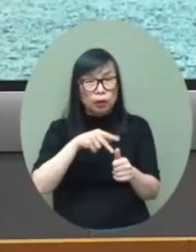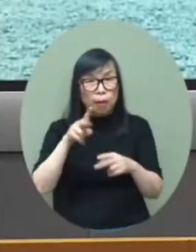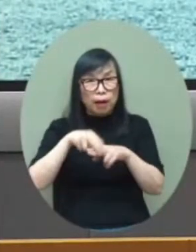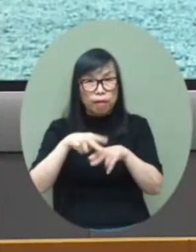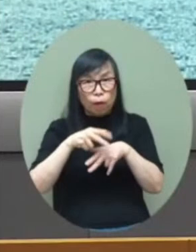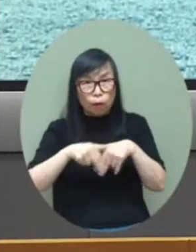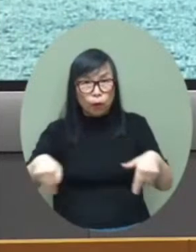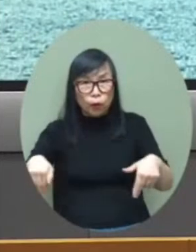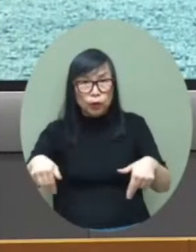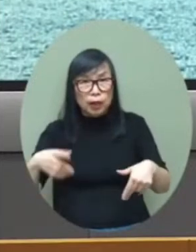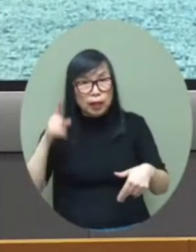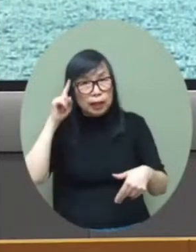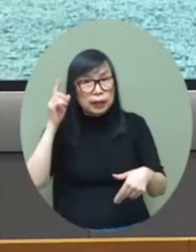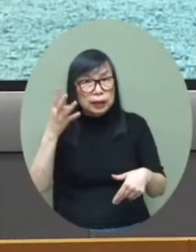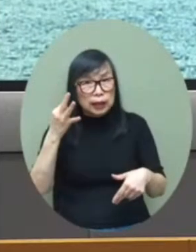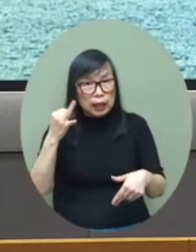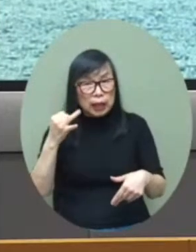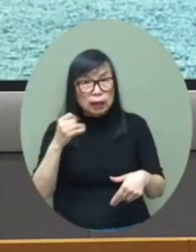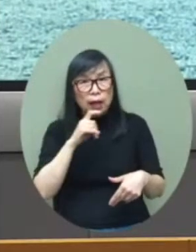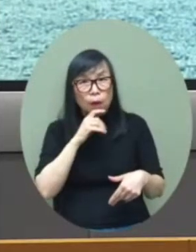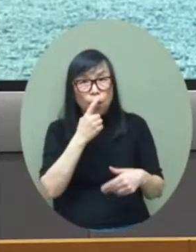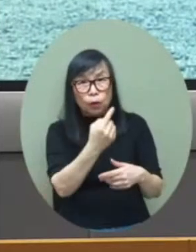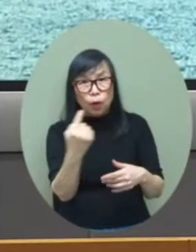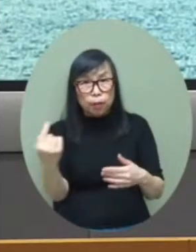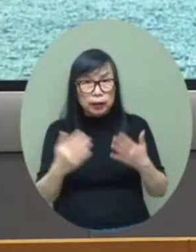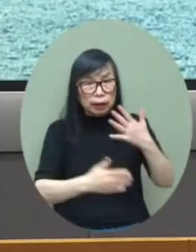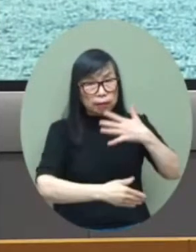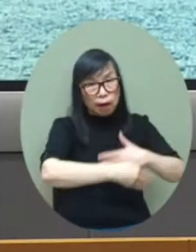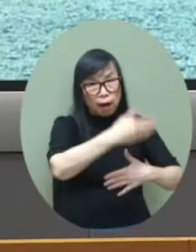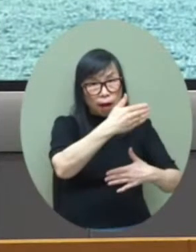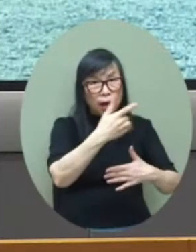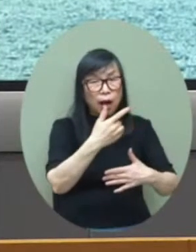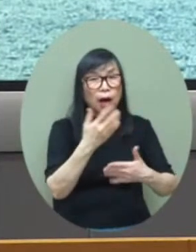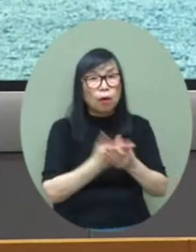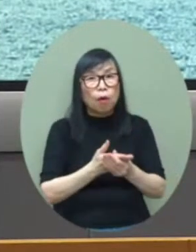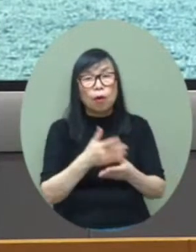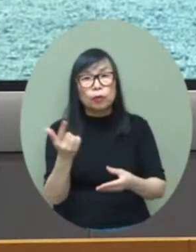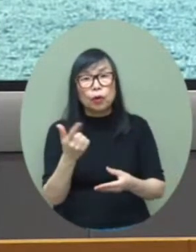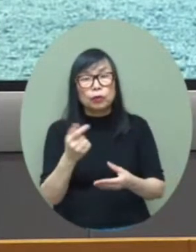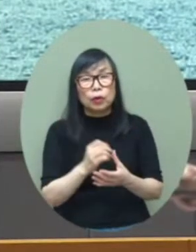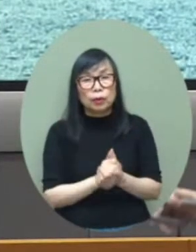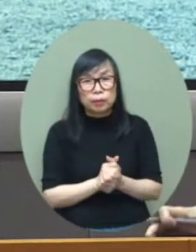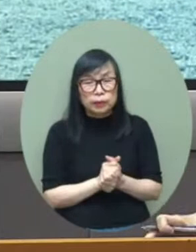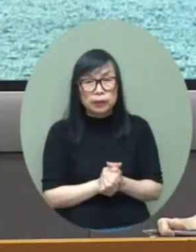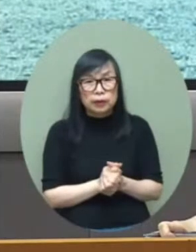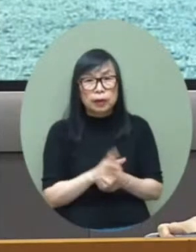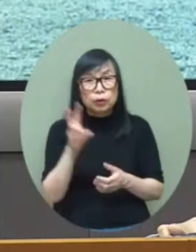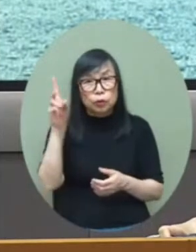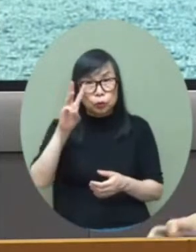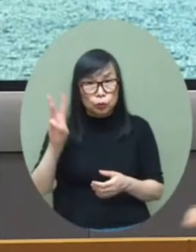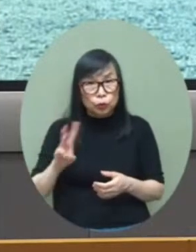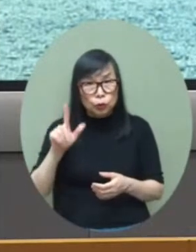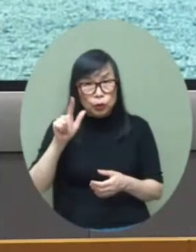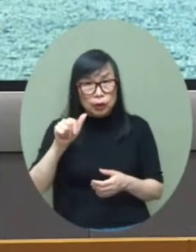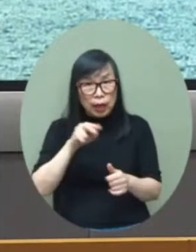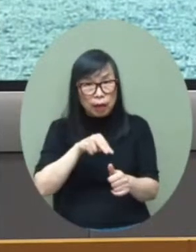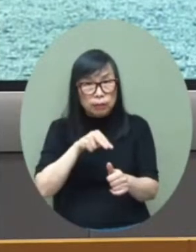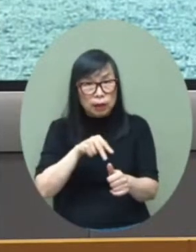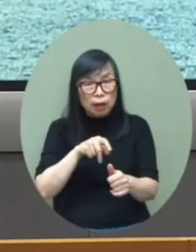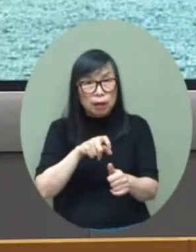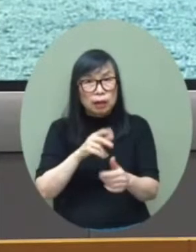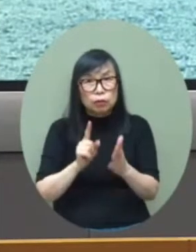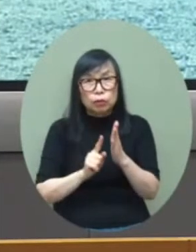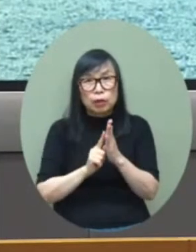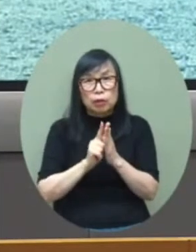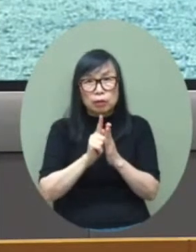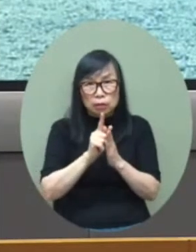sewage surveillance and also RTD, we have seen a number of blocks that have higher number of